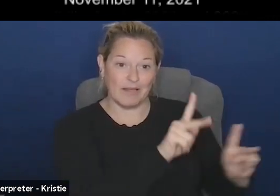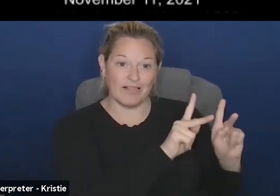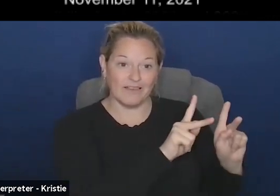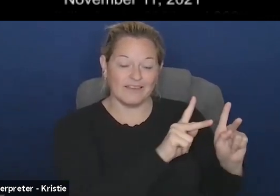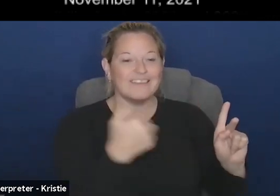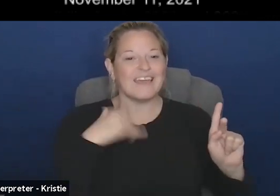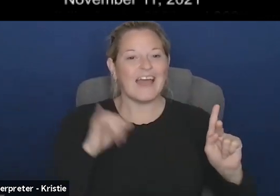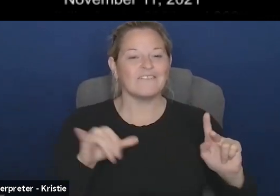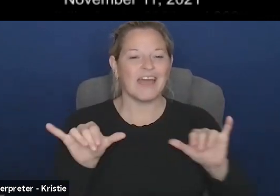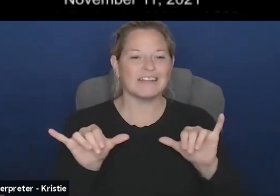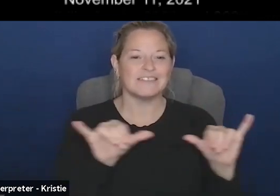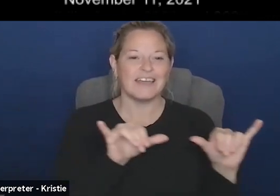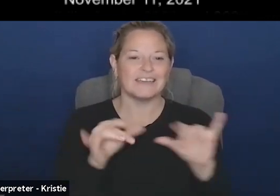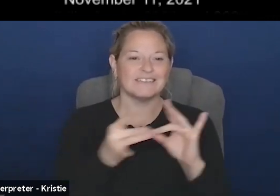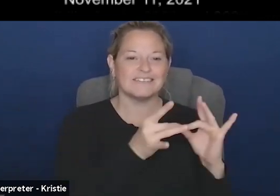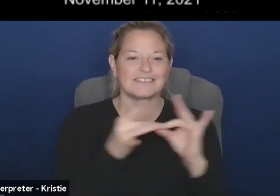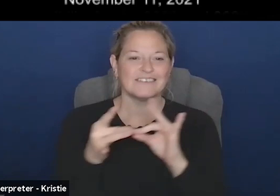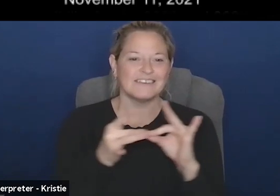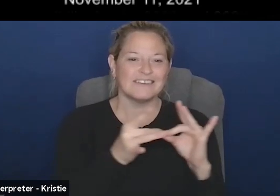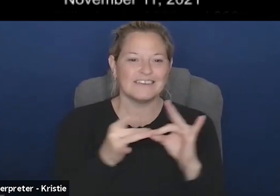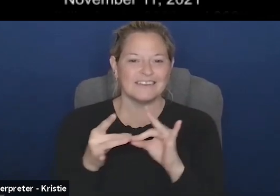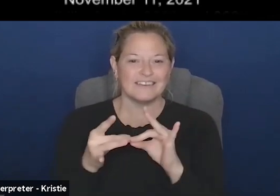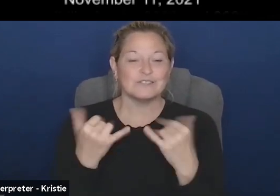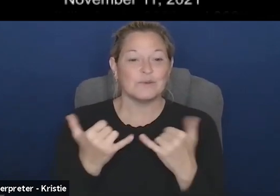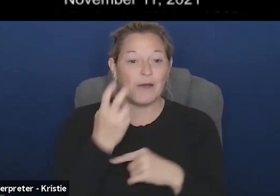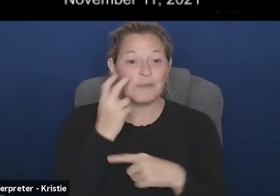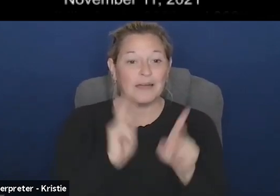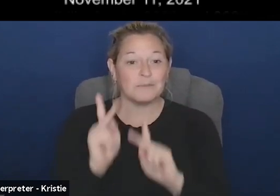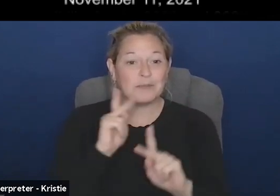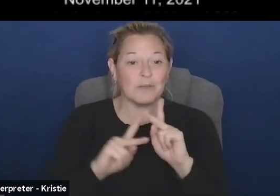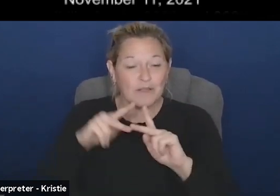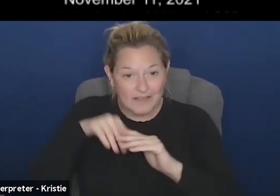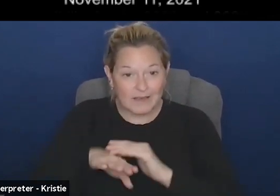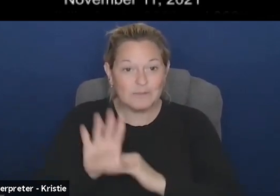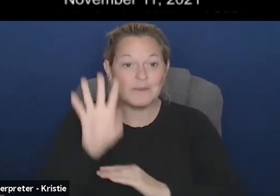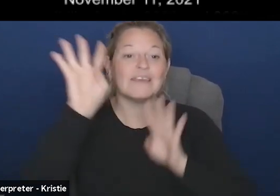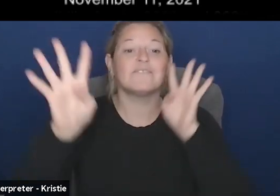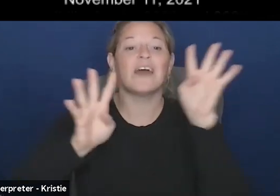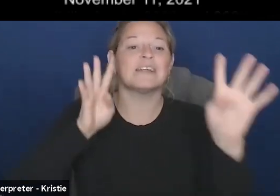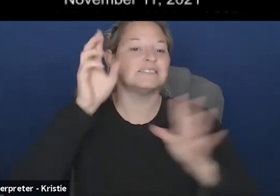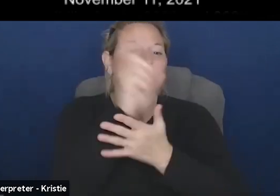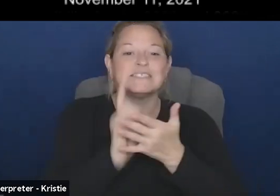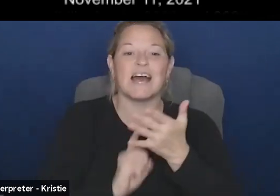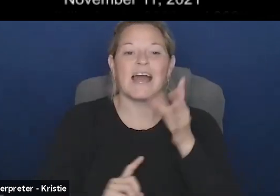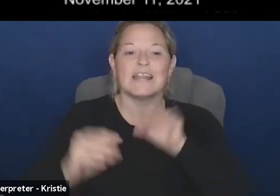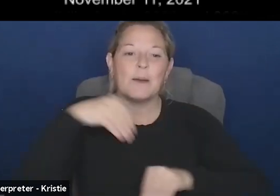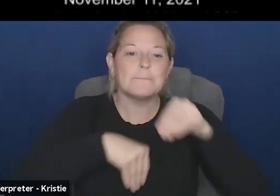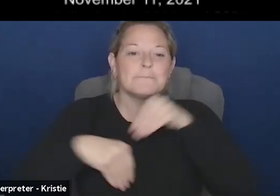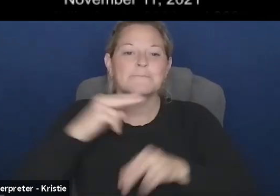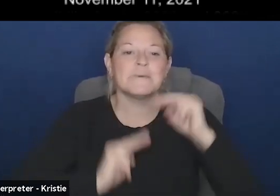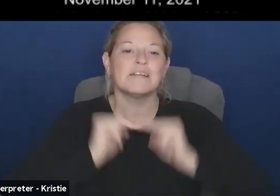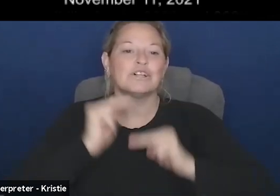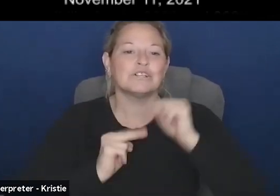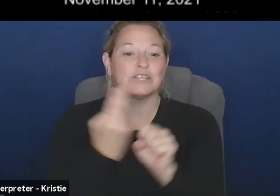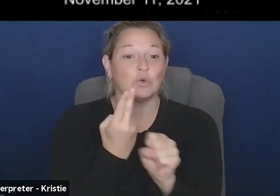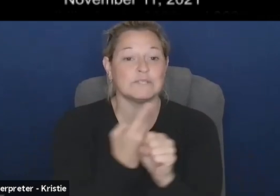longer remarkable for blind people to be inventing, designing, building things with electronics.